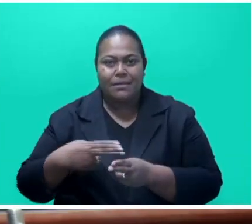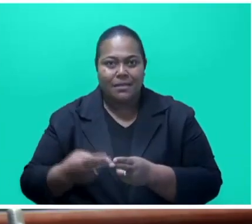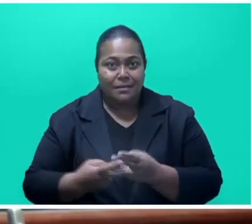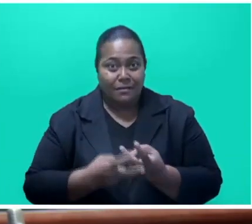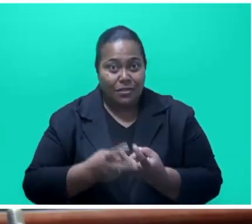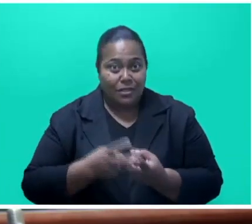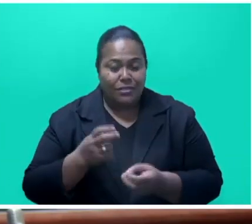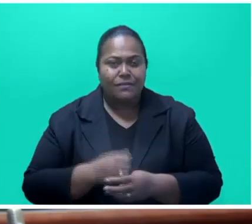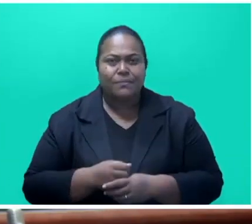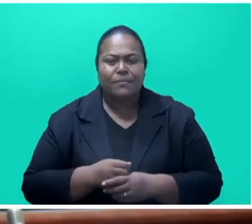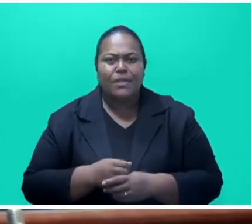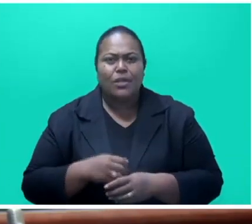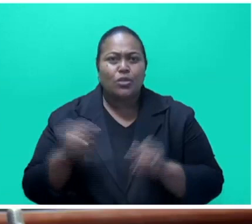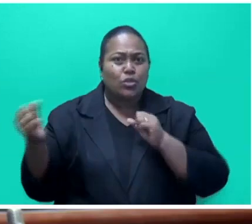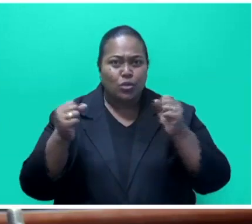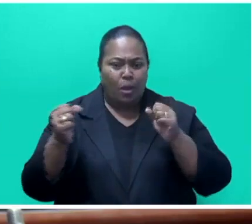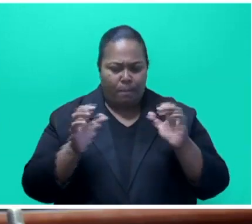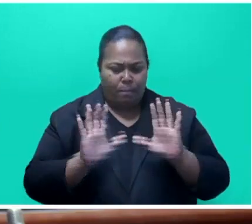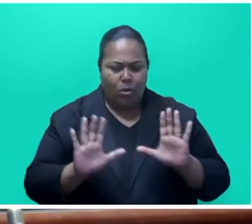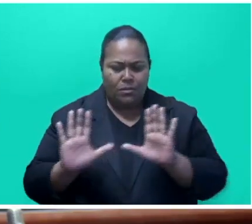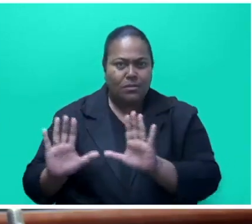stone blocks with mangroves and Vatimi.